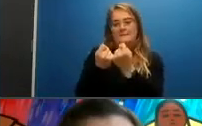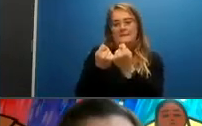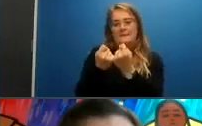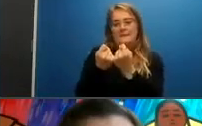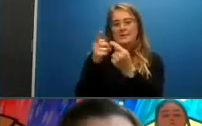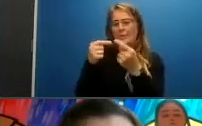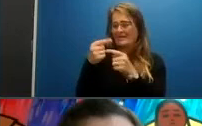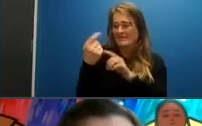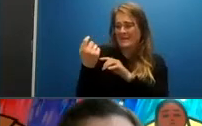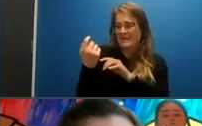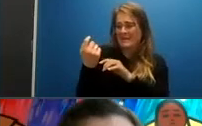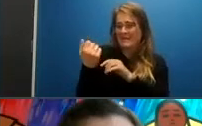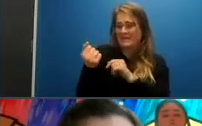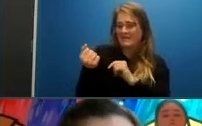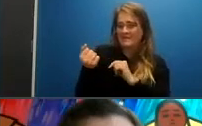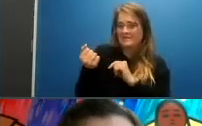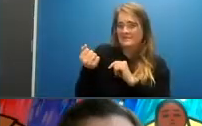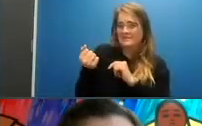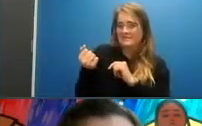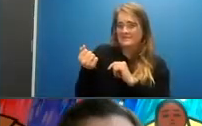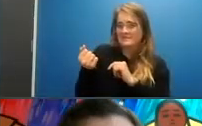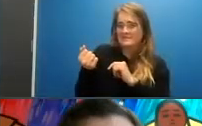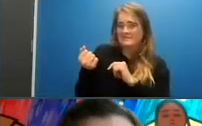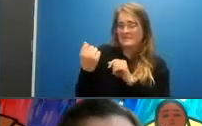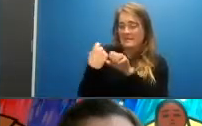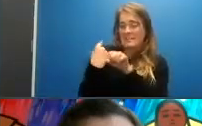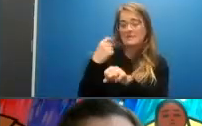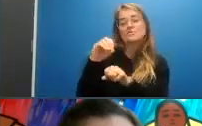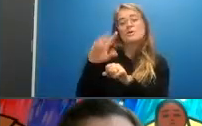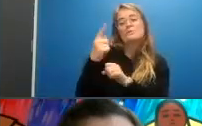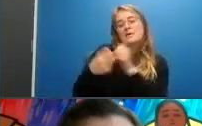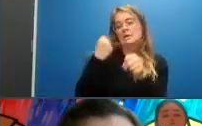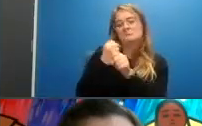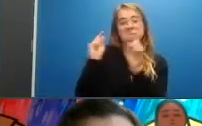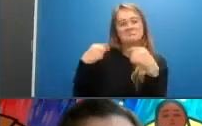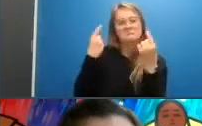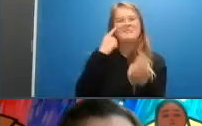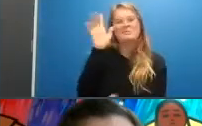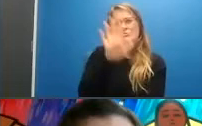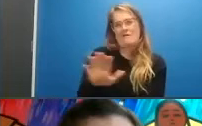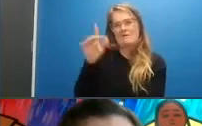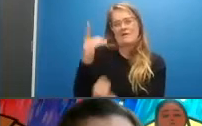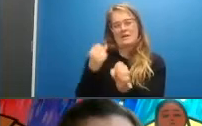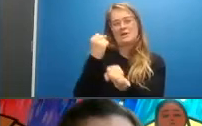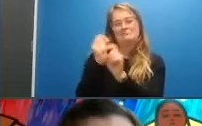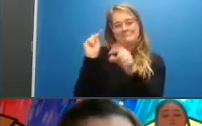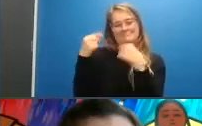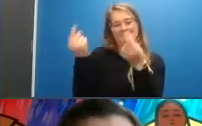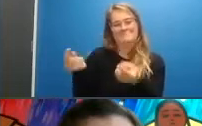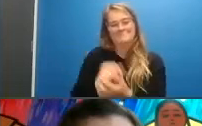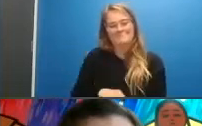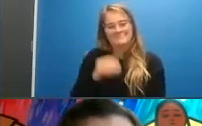Was it probably last October, about a year ago, actually. I think it was about a year ago.